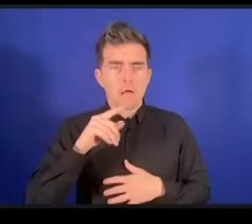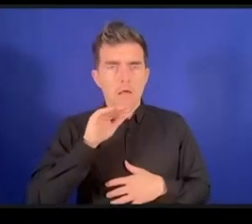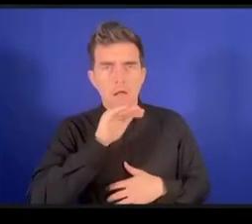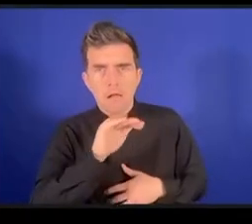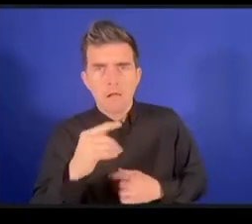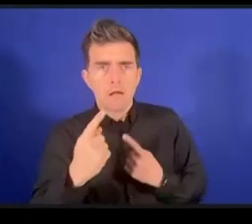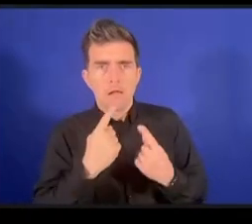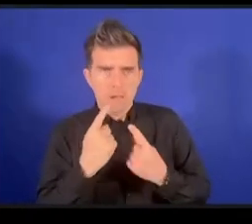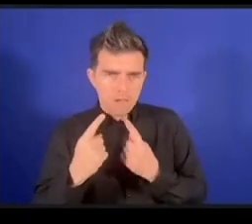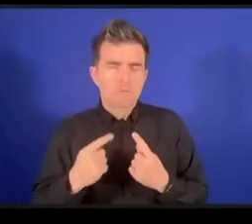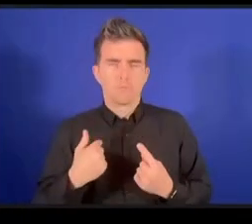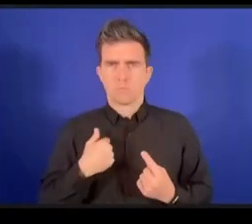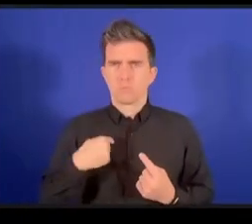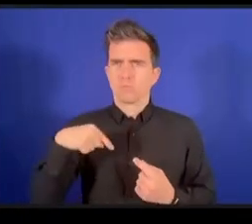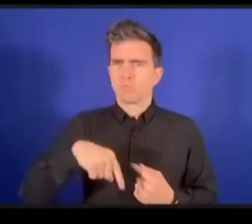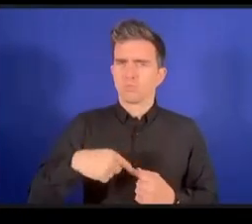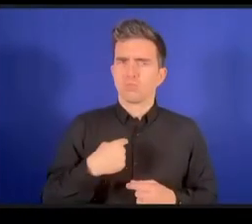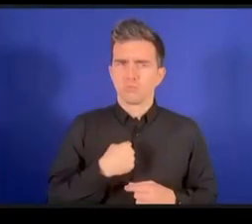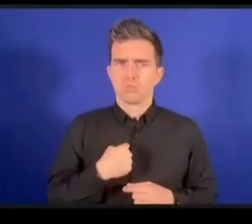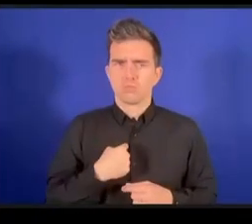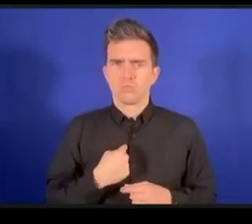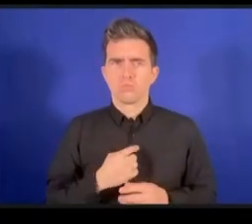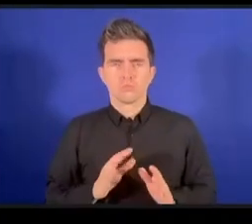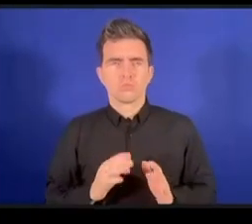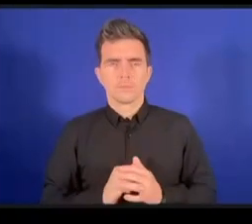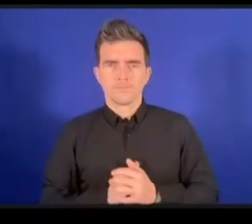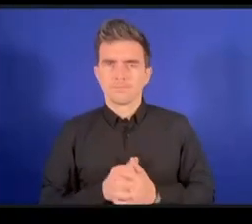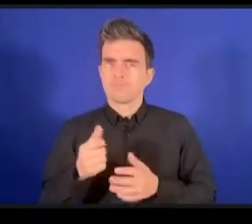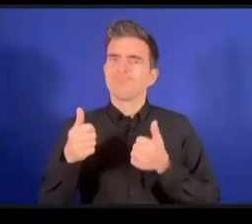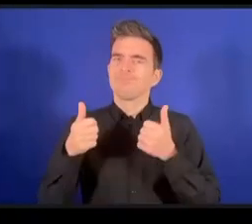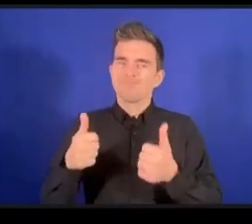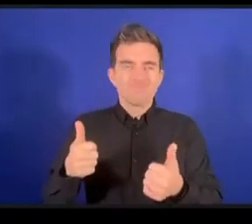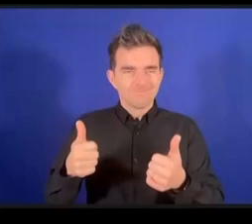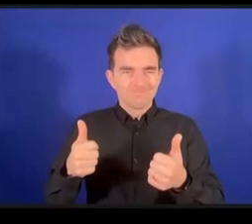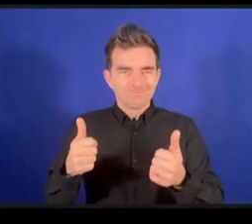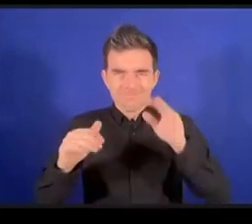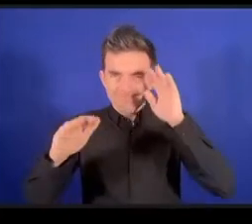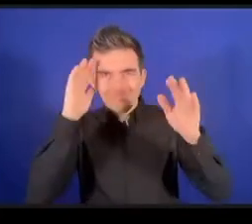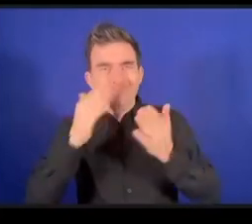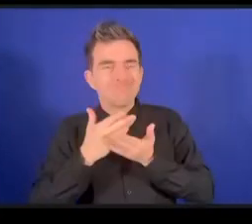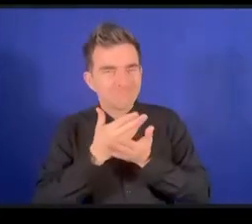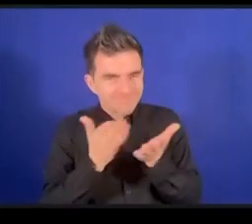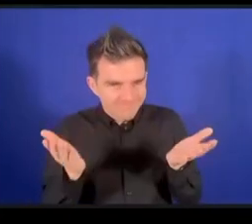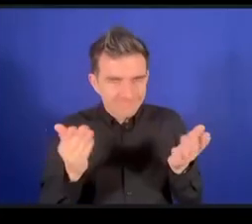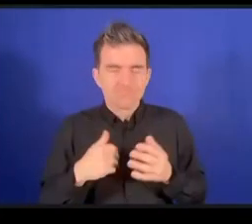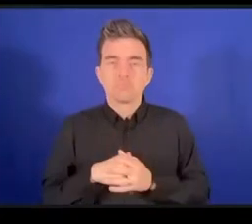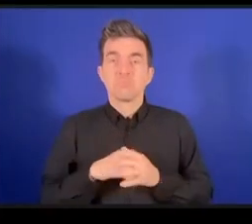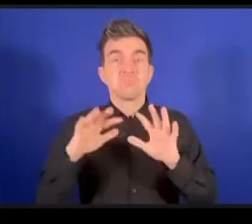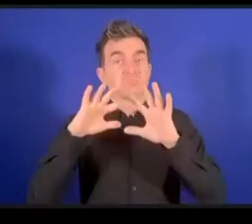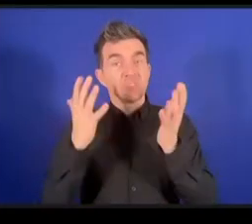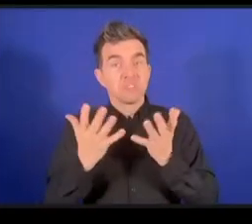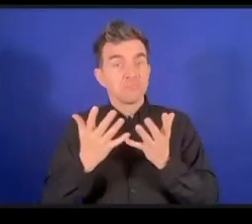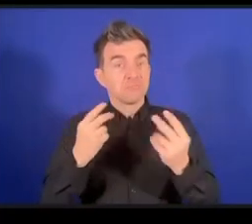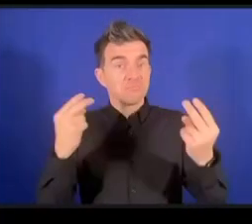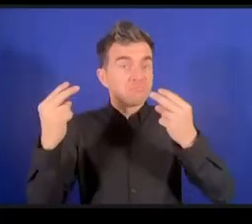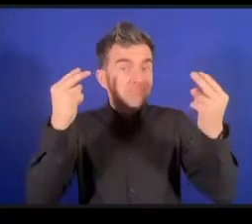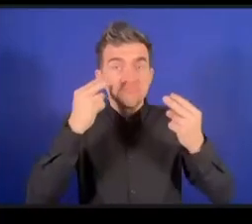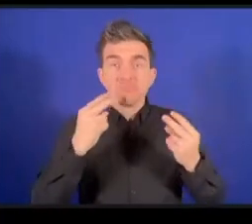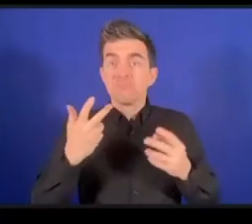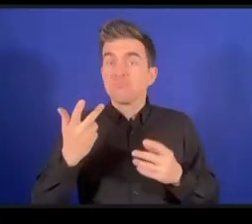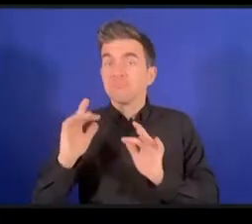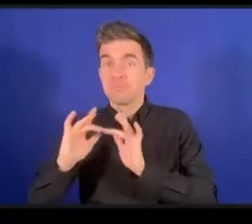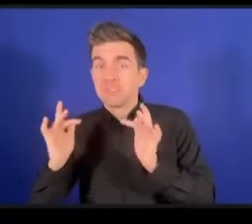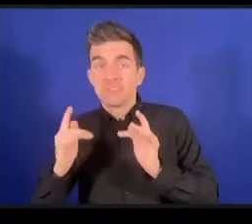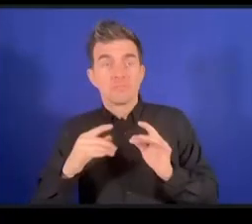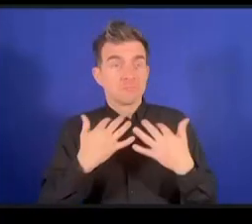So good afternoon, everyone, and good morning, good evening to those who are joining online. As the organizer for the plenary